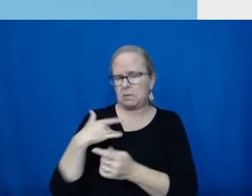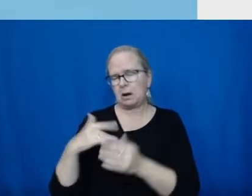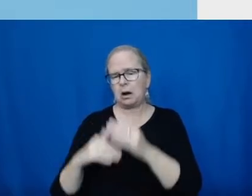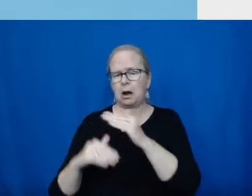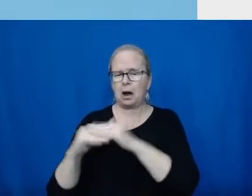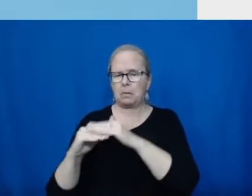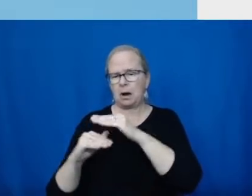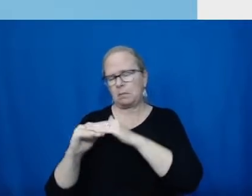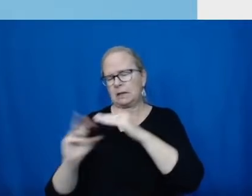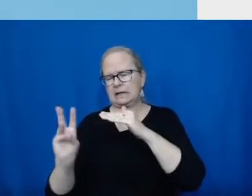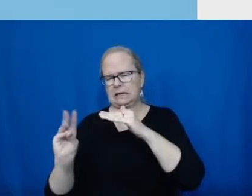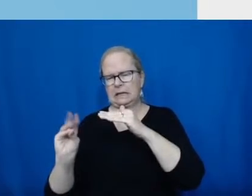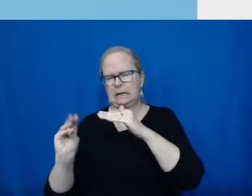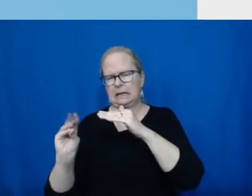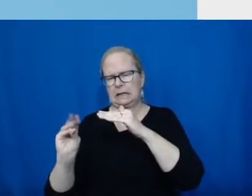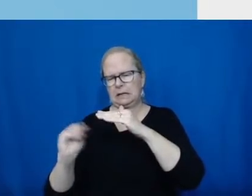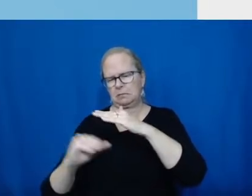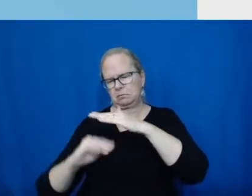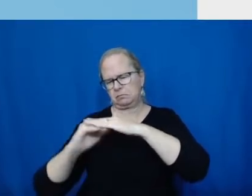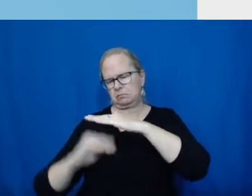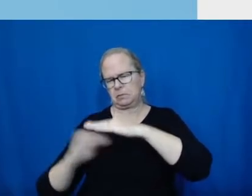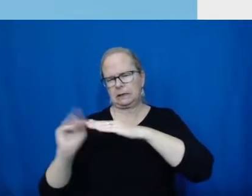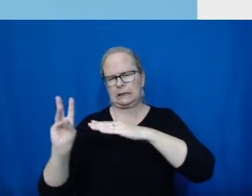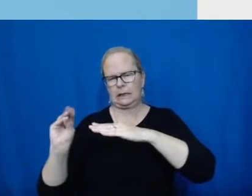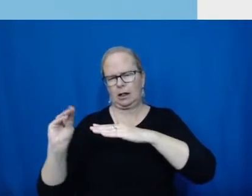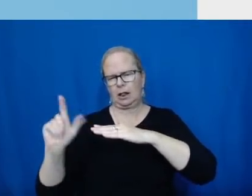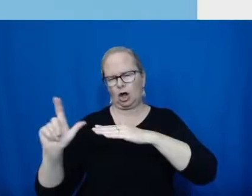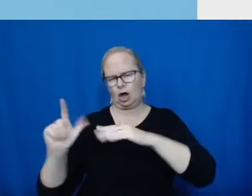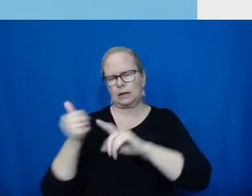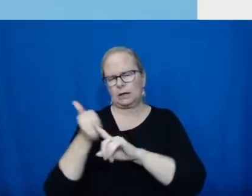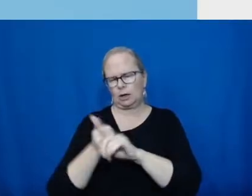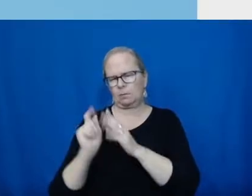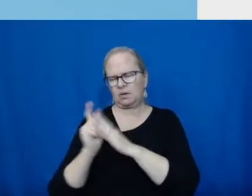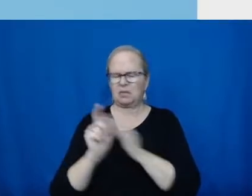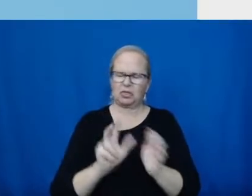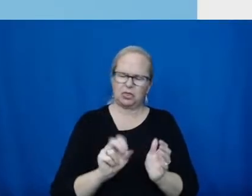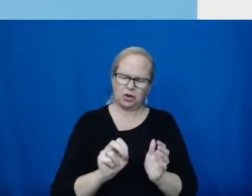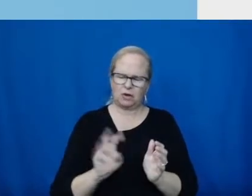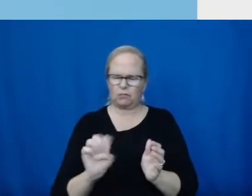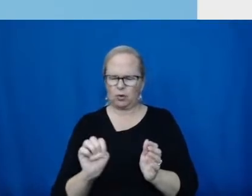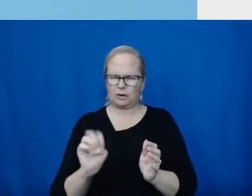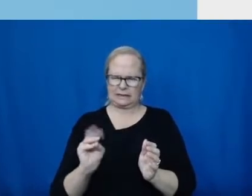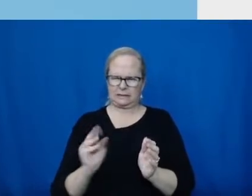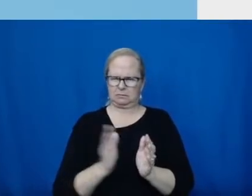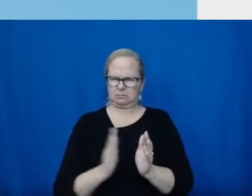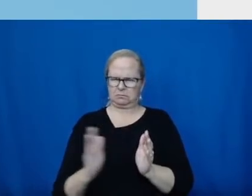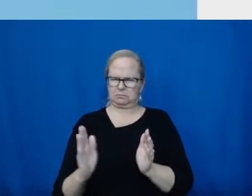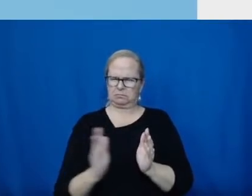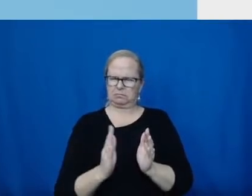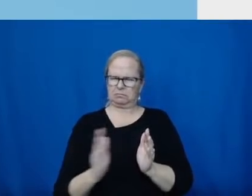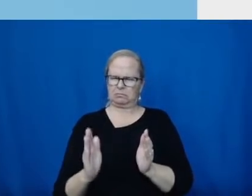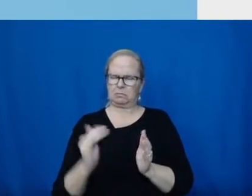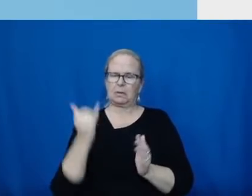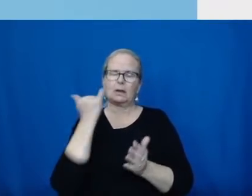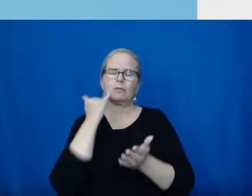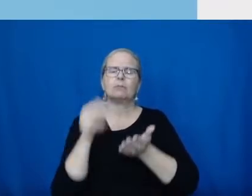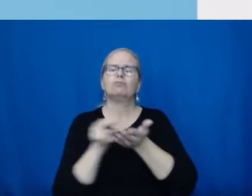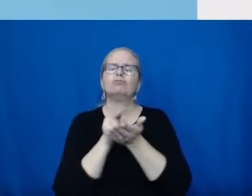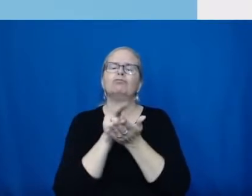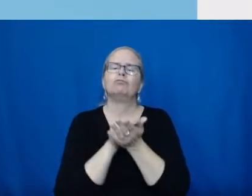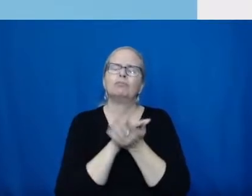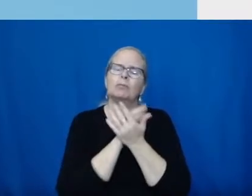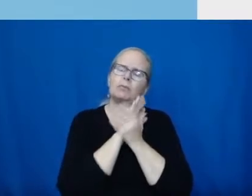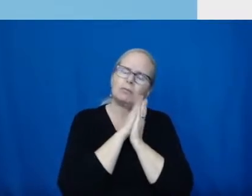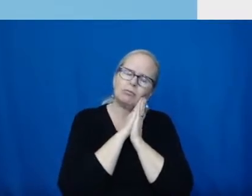and someone pushing really hard. And especially that last POP